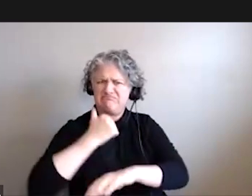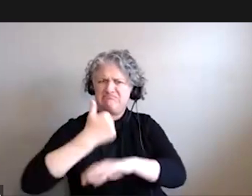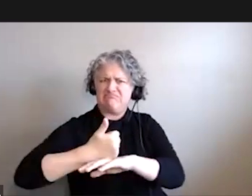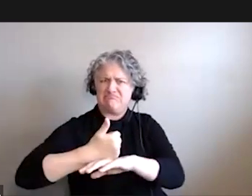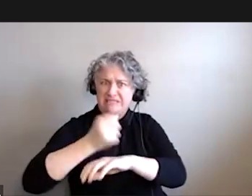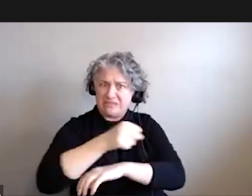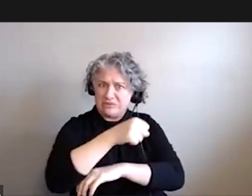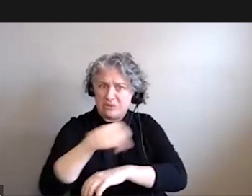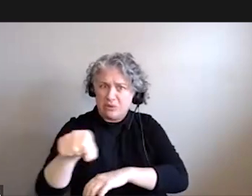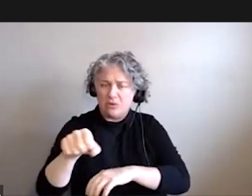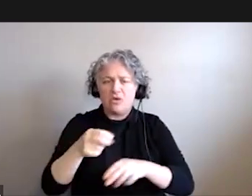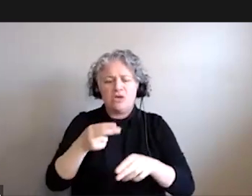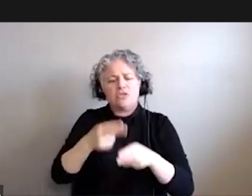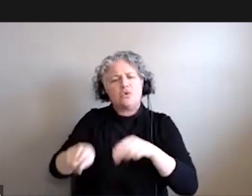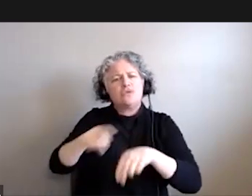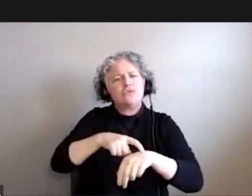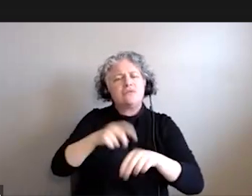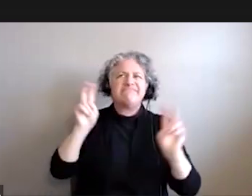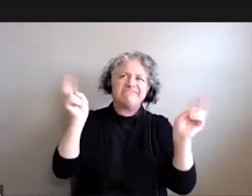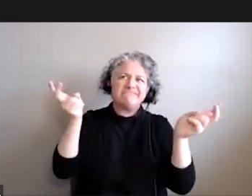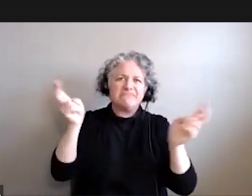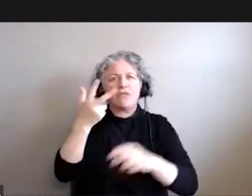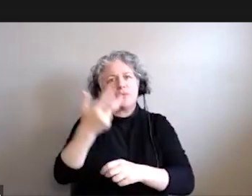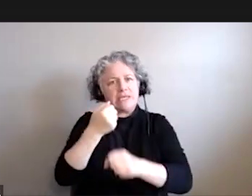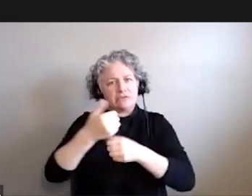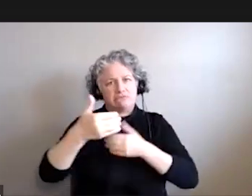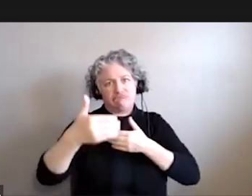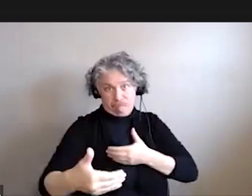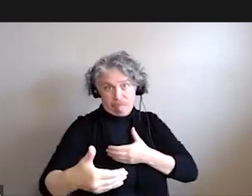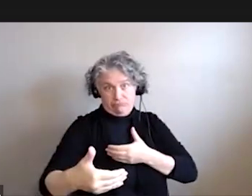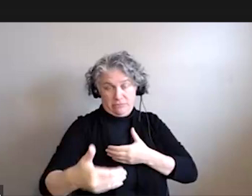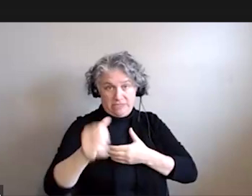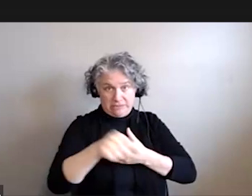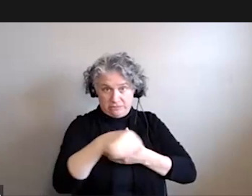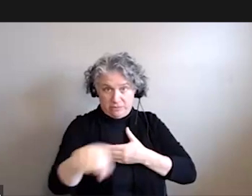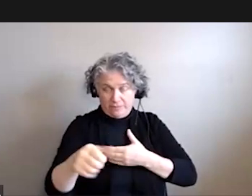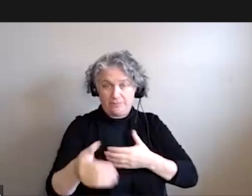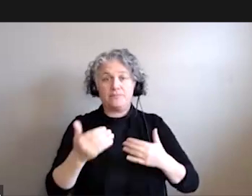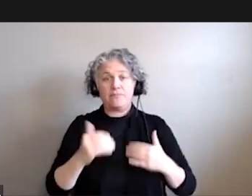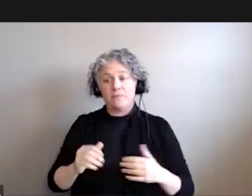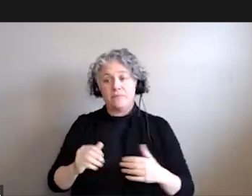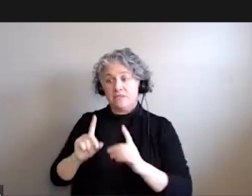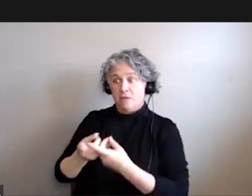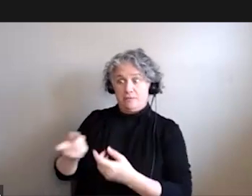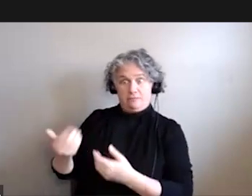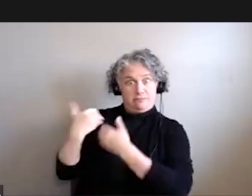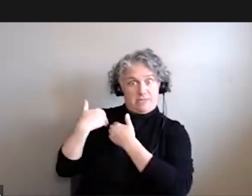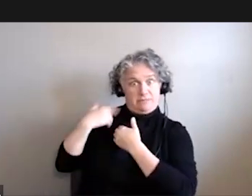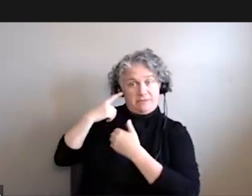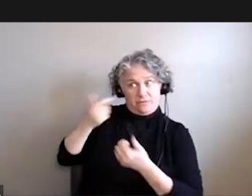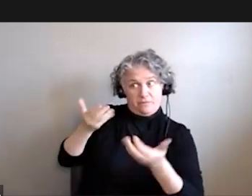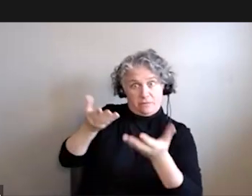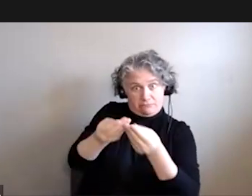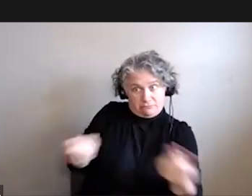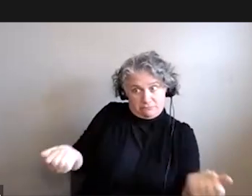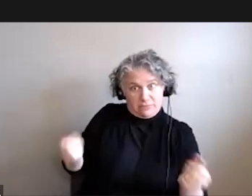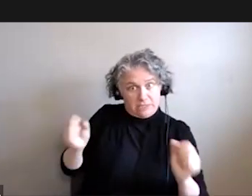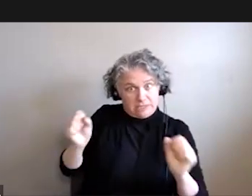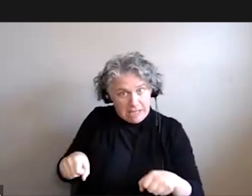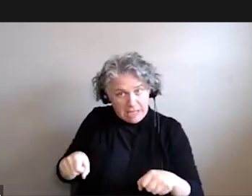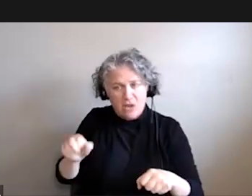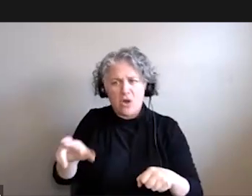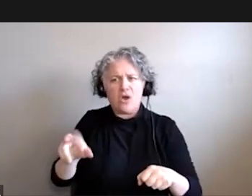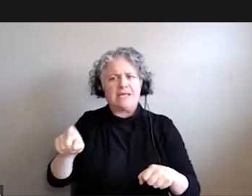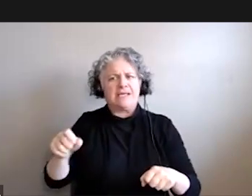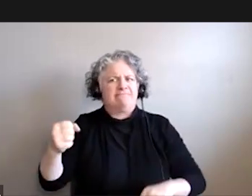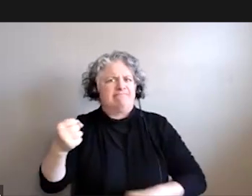as in 3 years. Can it be managed within the department accountable for that recommendation? Or do we need